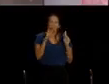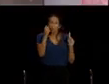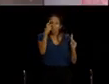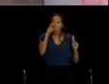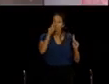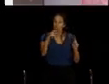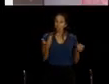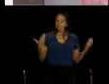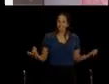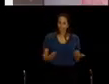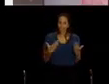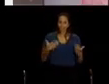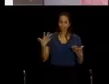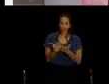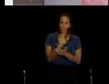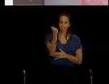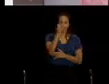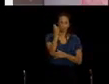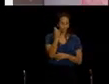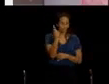ticket.